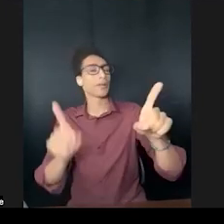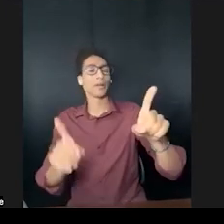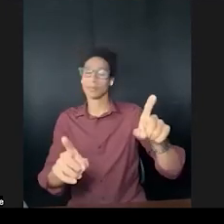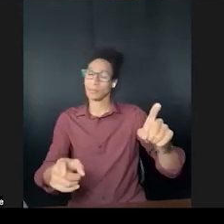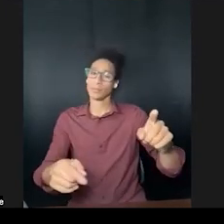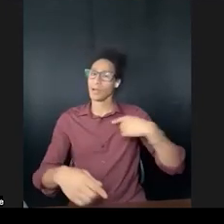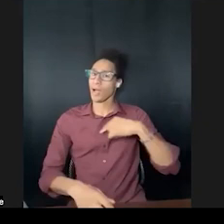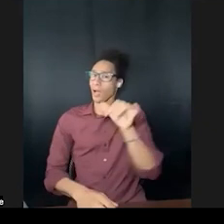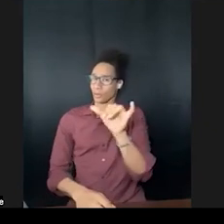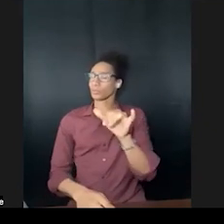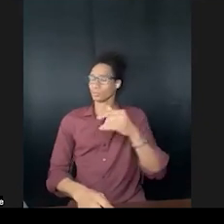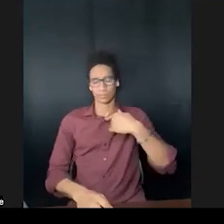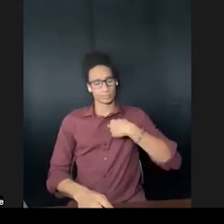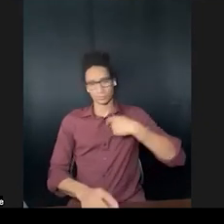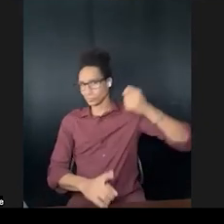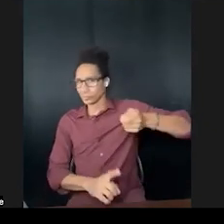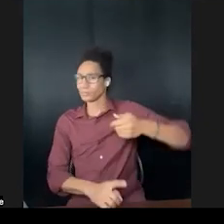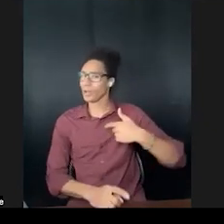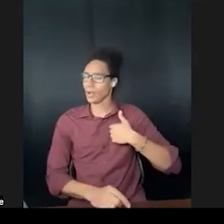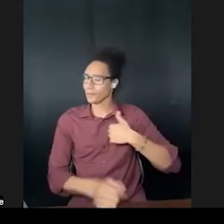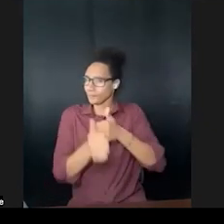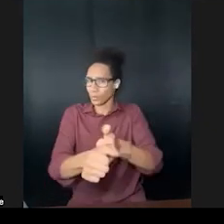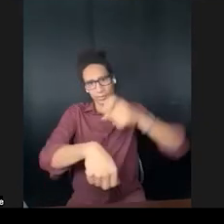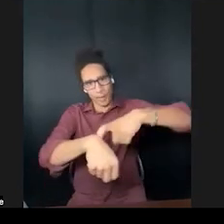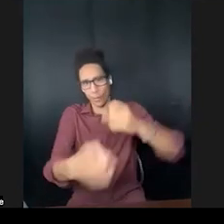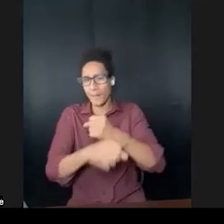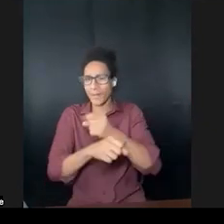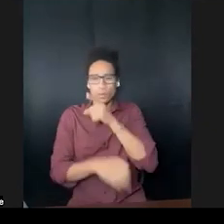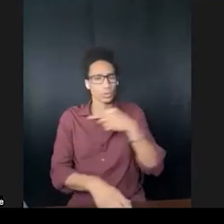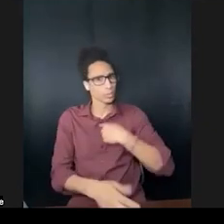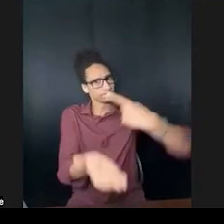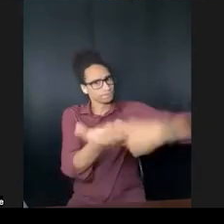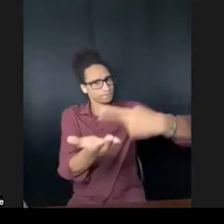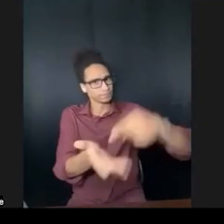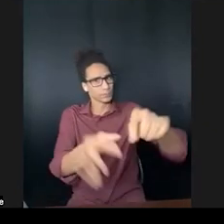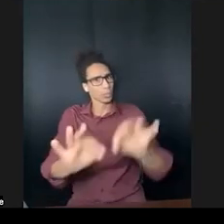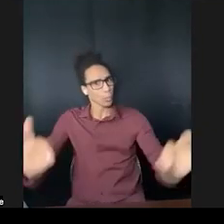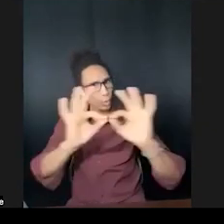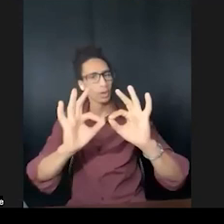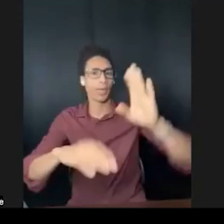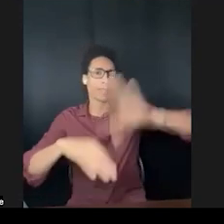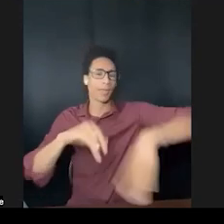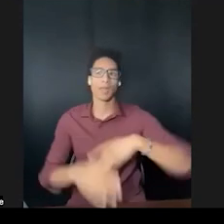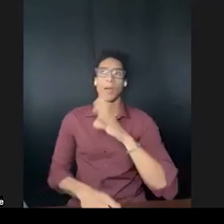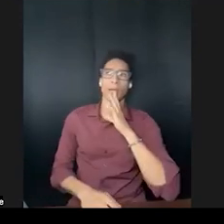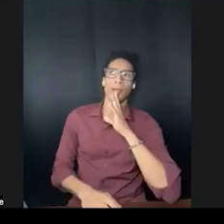I really do want an opportunity for people to really talk about and dig into these questions. So, and they'll provide you with a